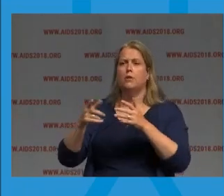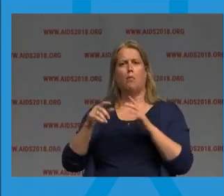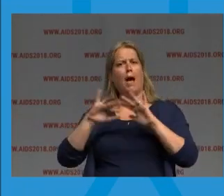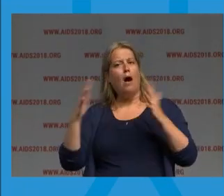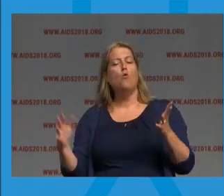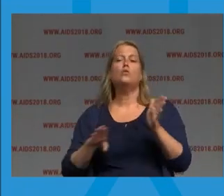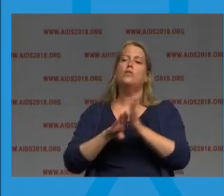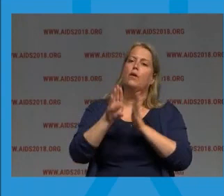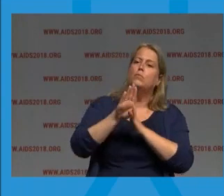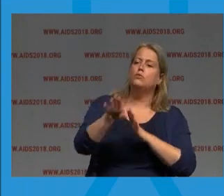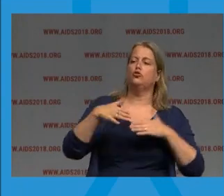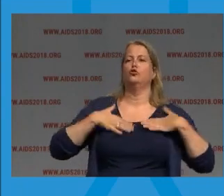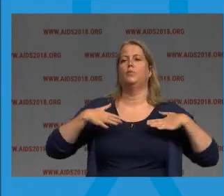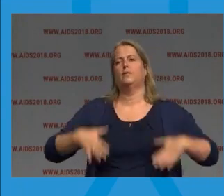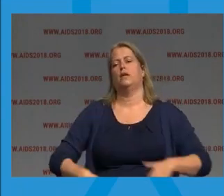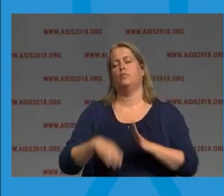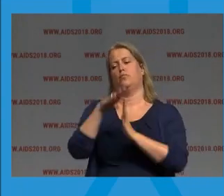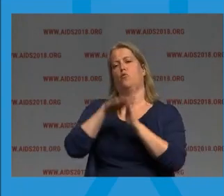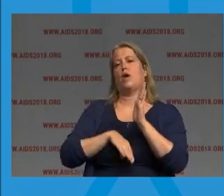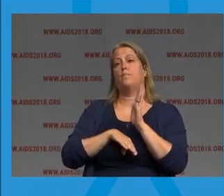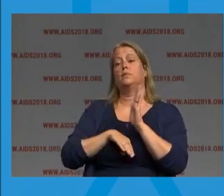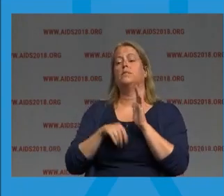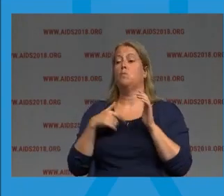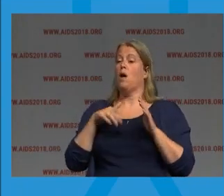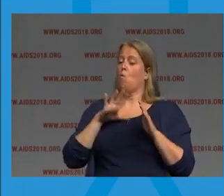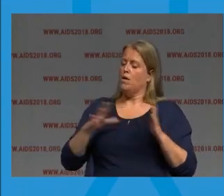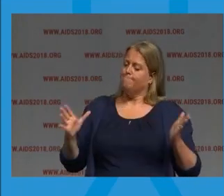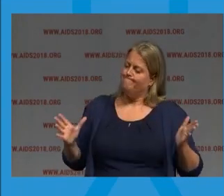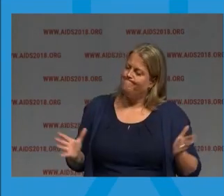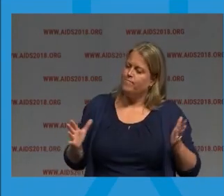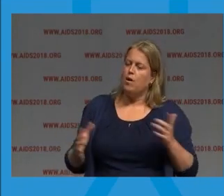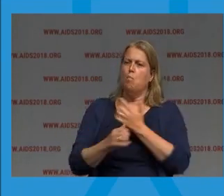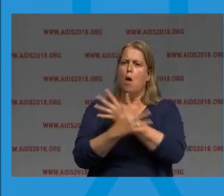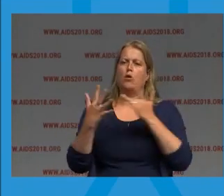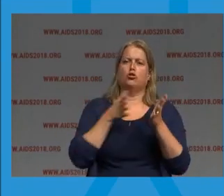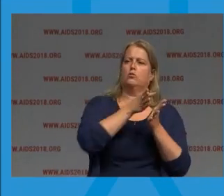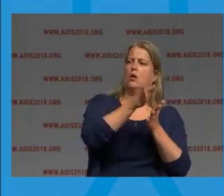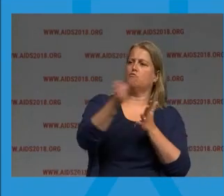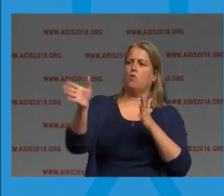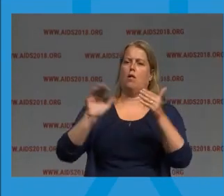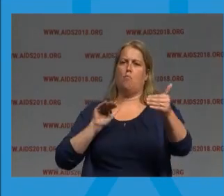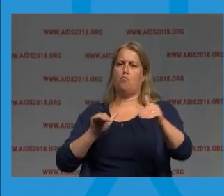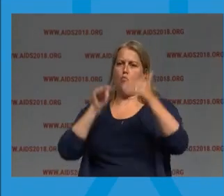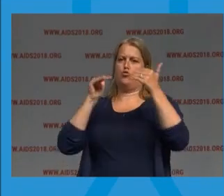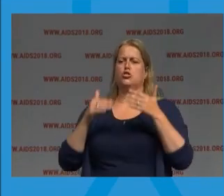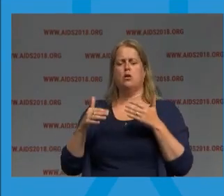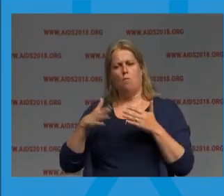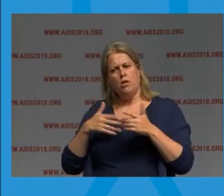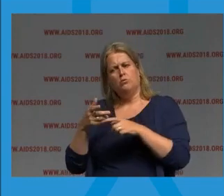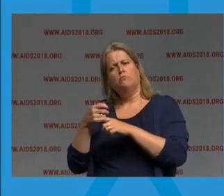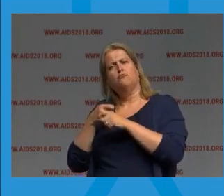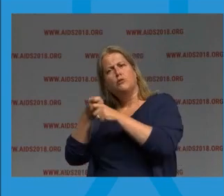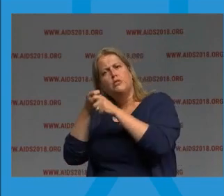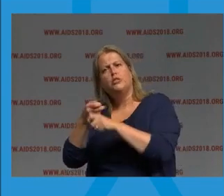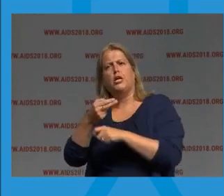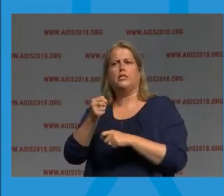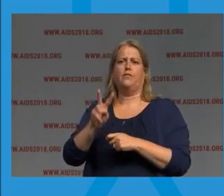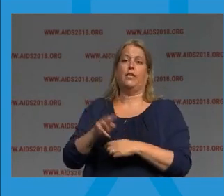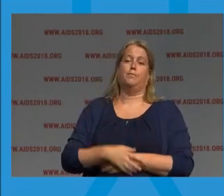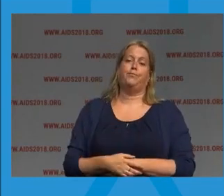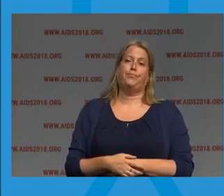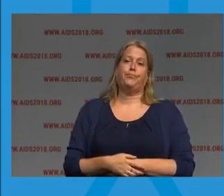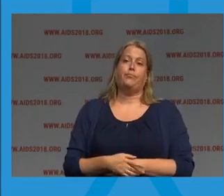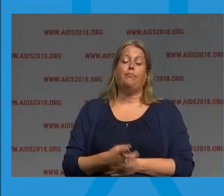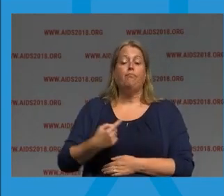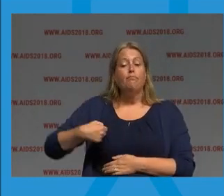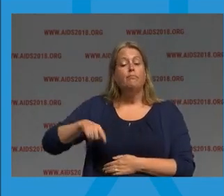programmes, and we will continue to drive a multi-sector approach to preventing and treating HIV. And we will continue to